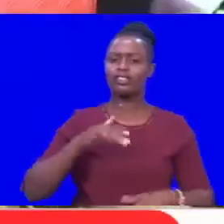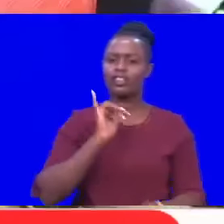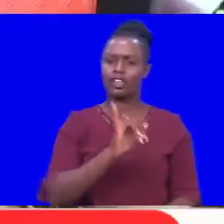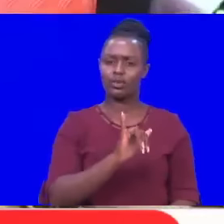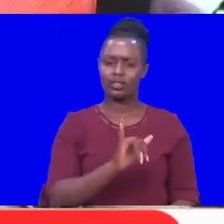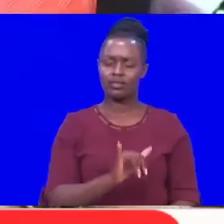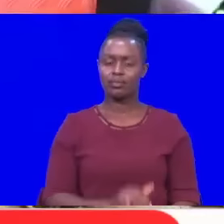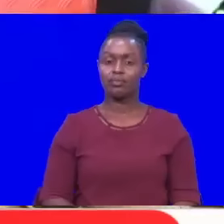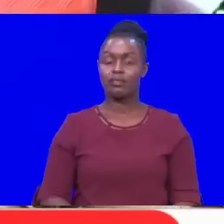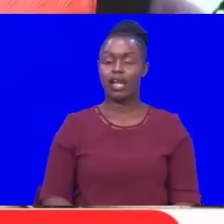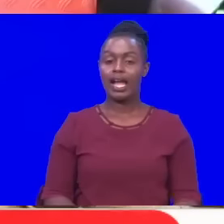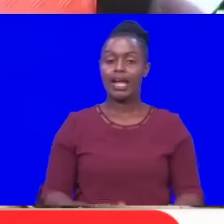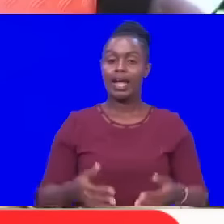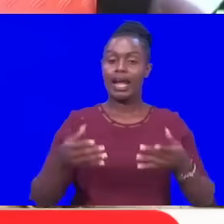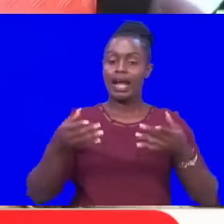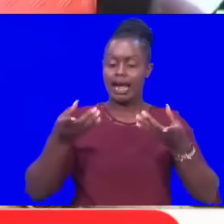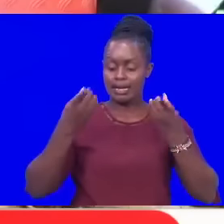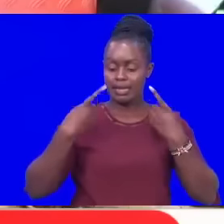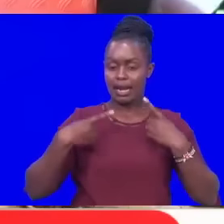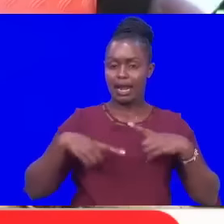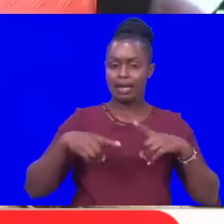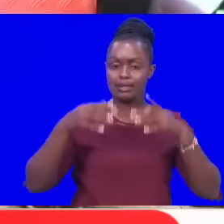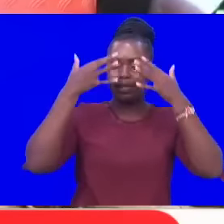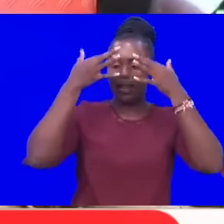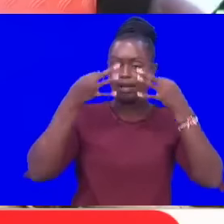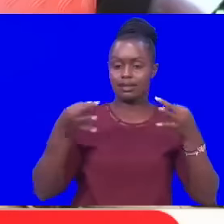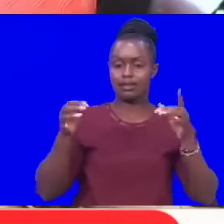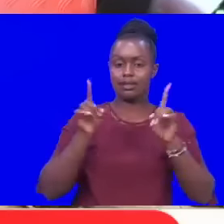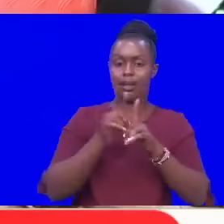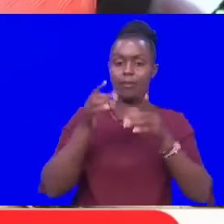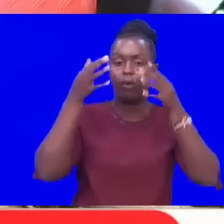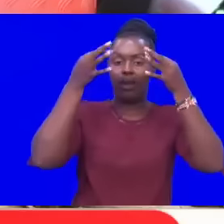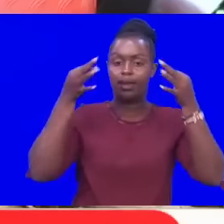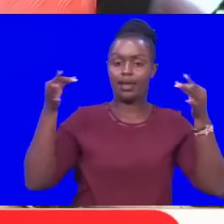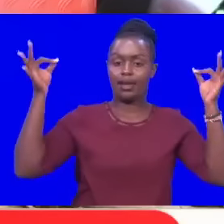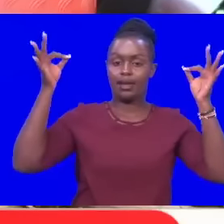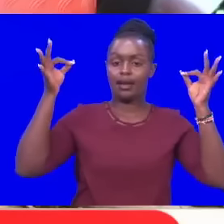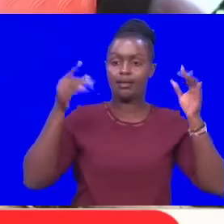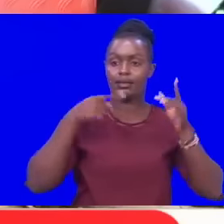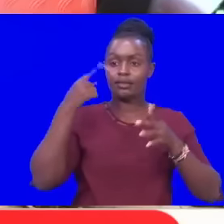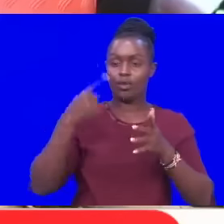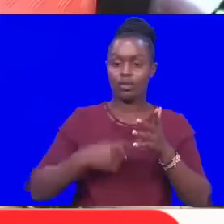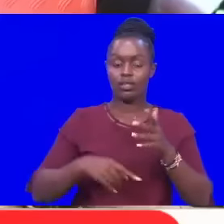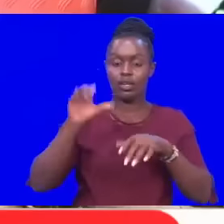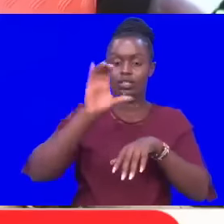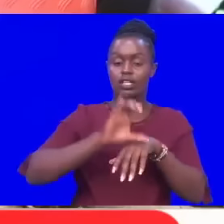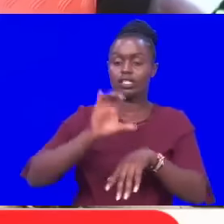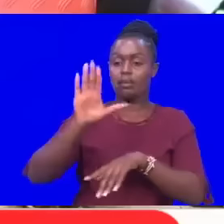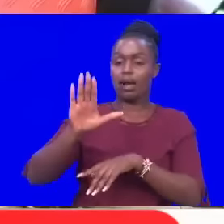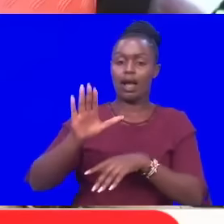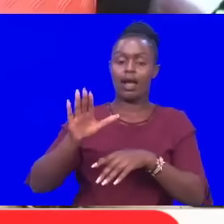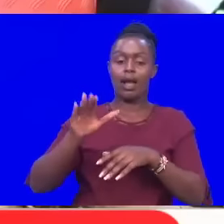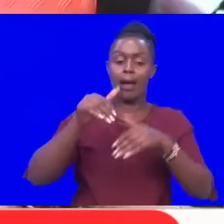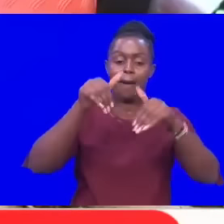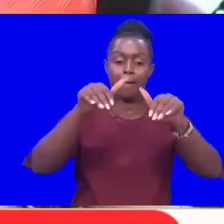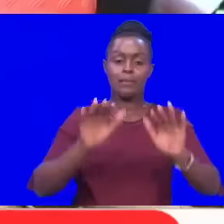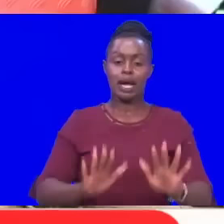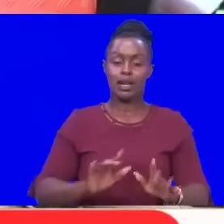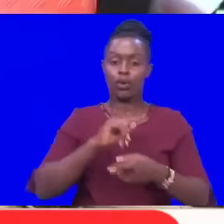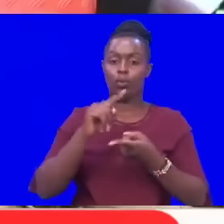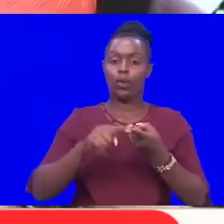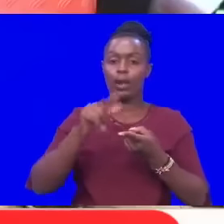alikuwa na net kama ile harusi. Alikuwa ati wanasemanga kanisa yao wanasikana wakiwa nafaa nguo kama sa